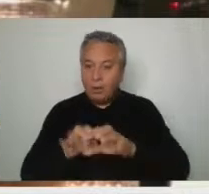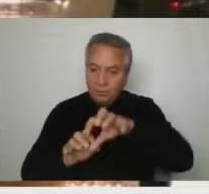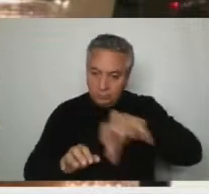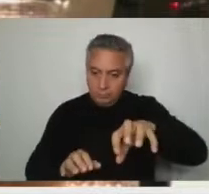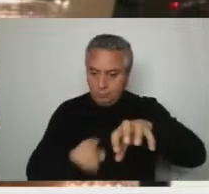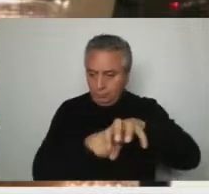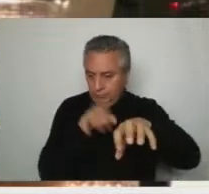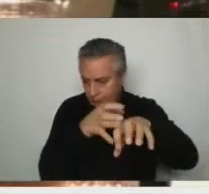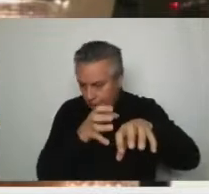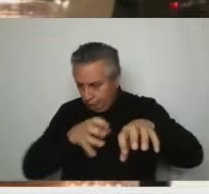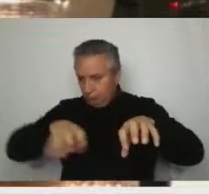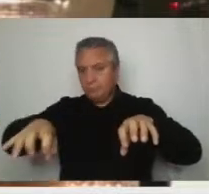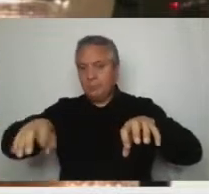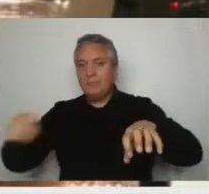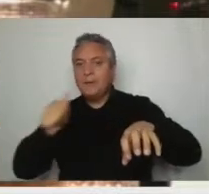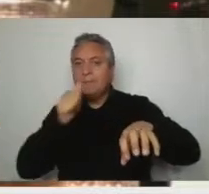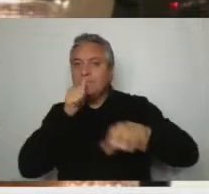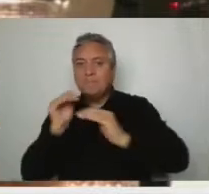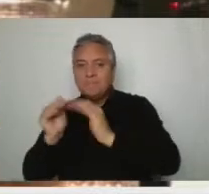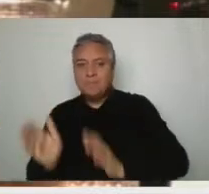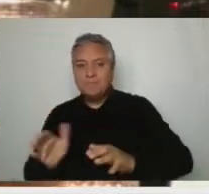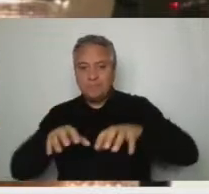private system,